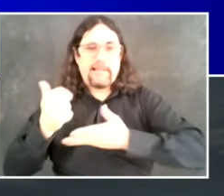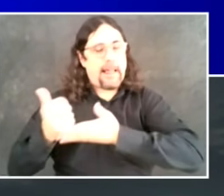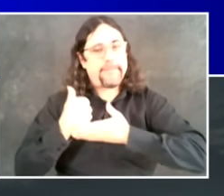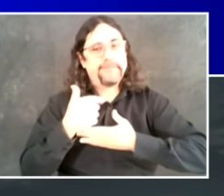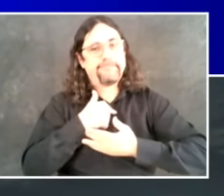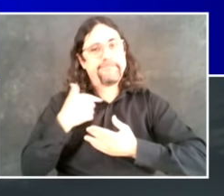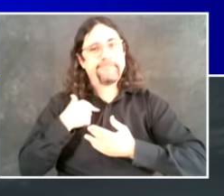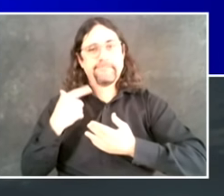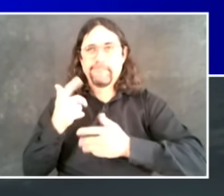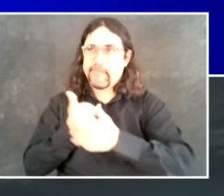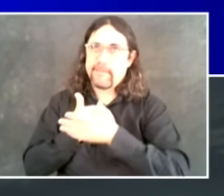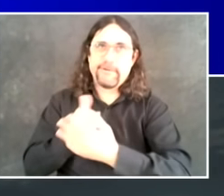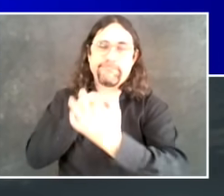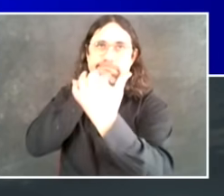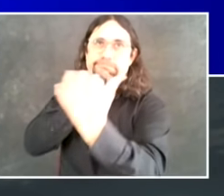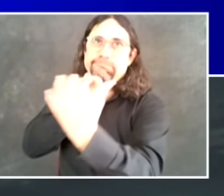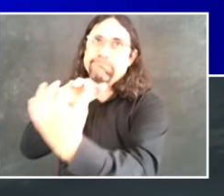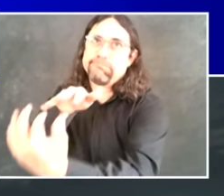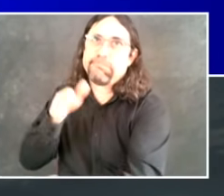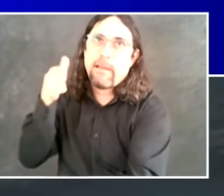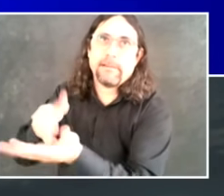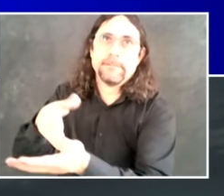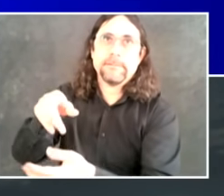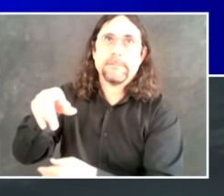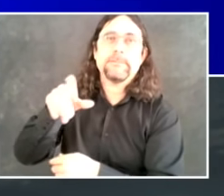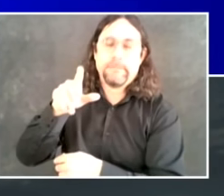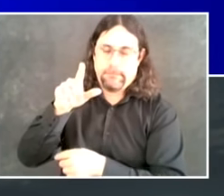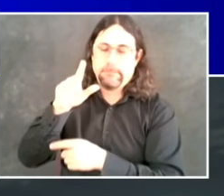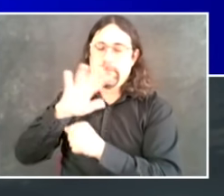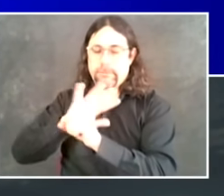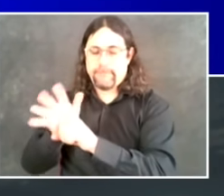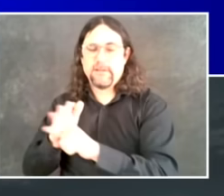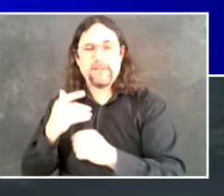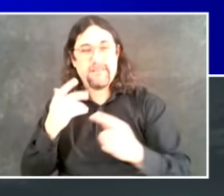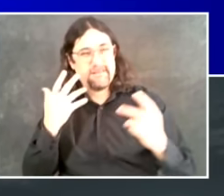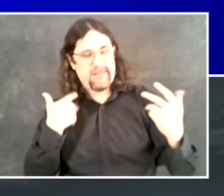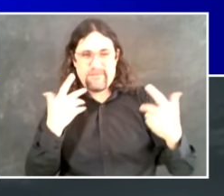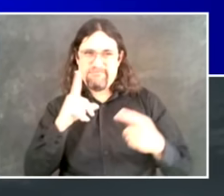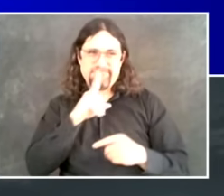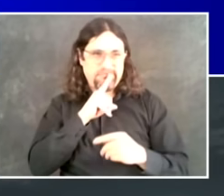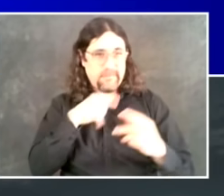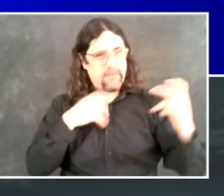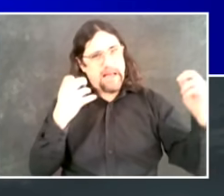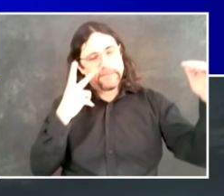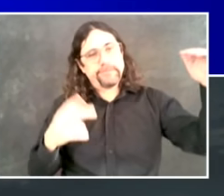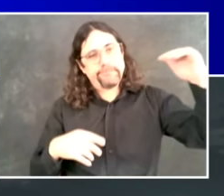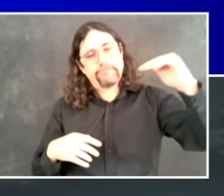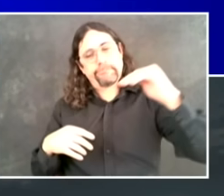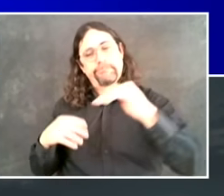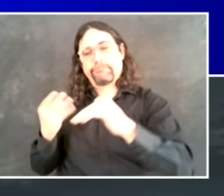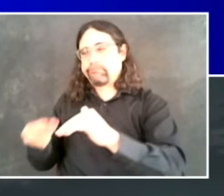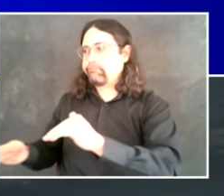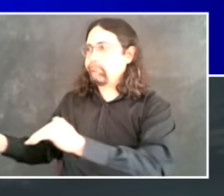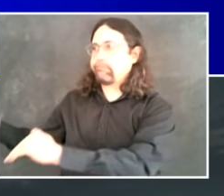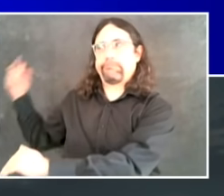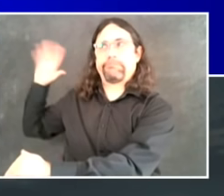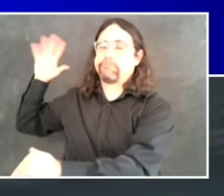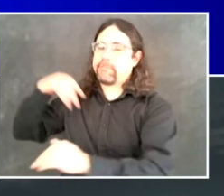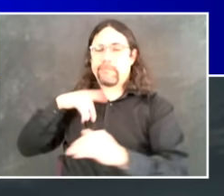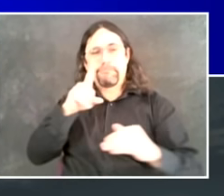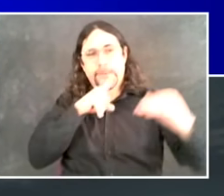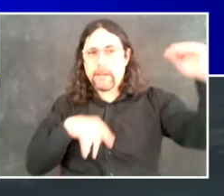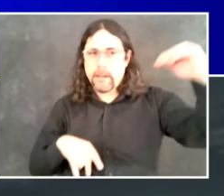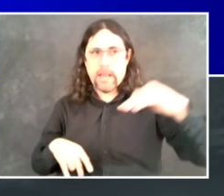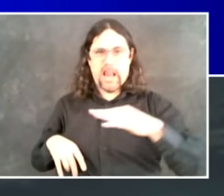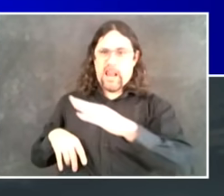Now, we've talked about testing from the beginning. First time I asked the federal government to help us get testing was on January